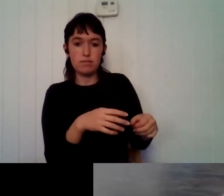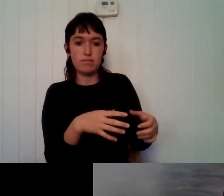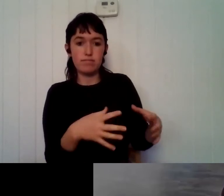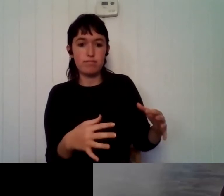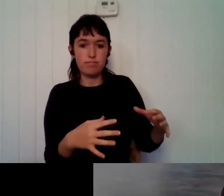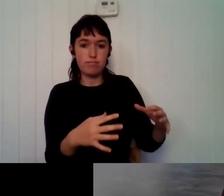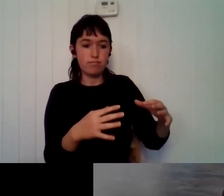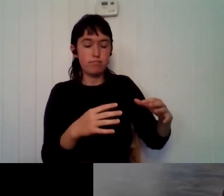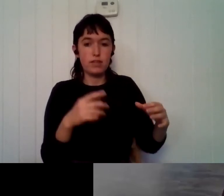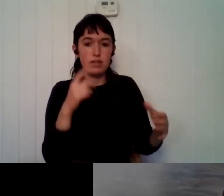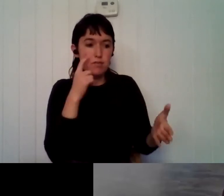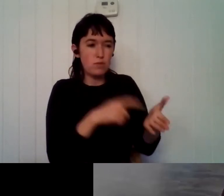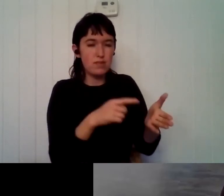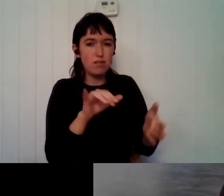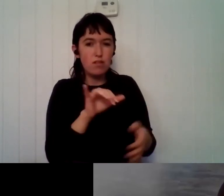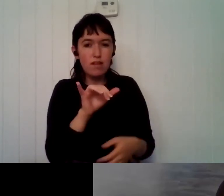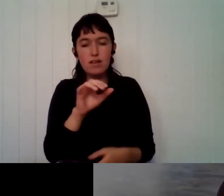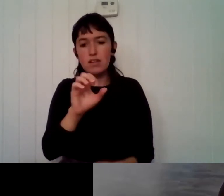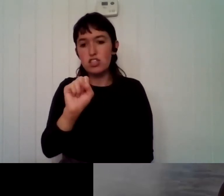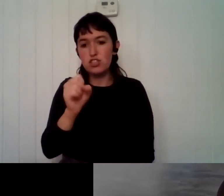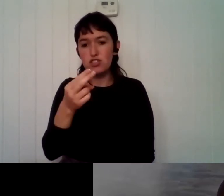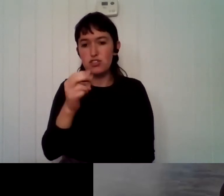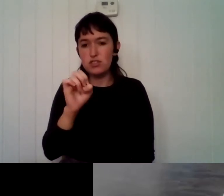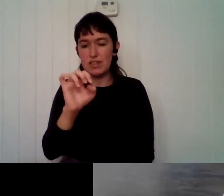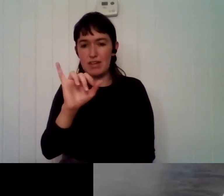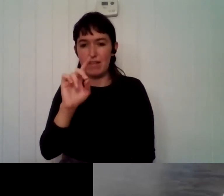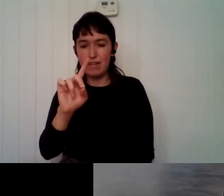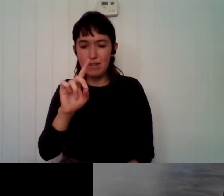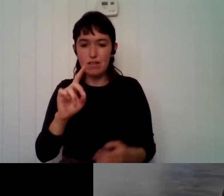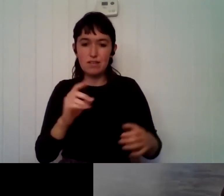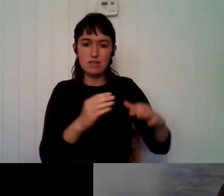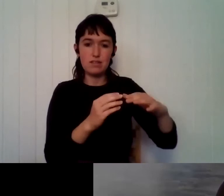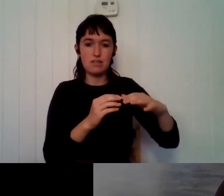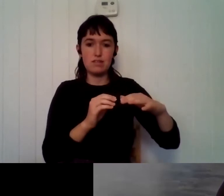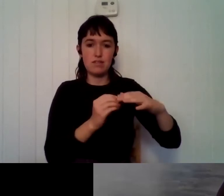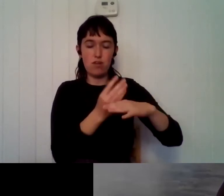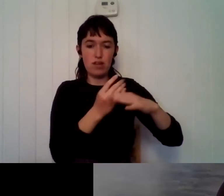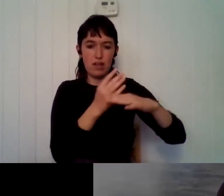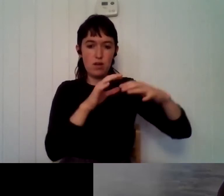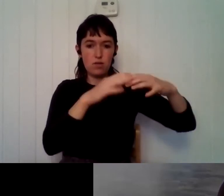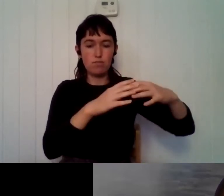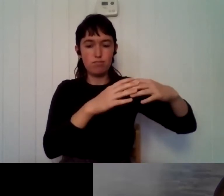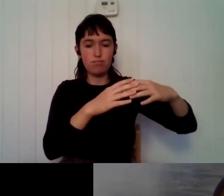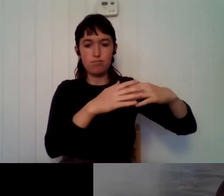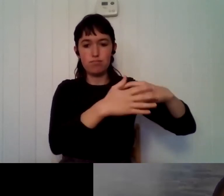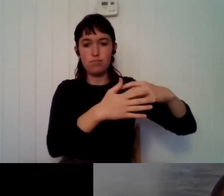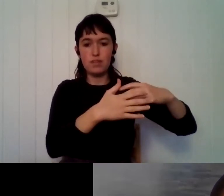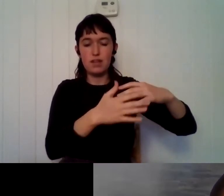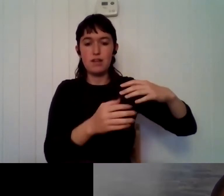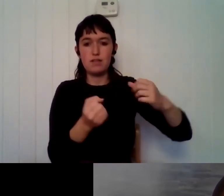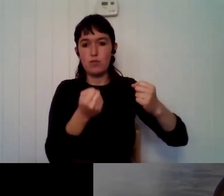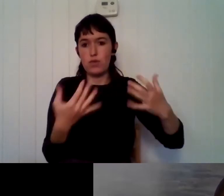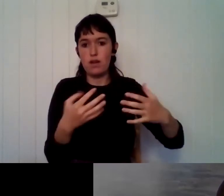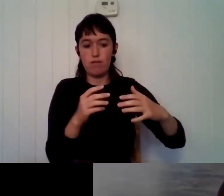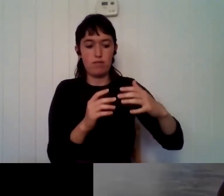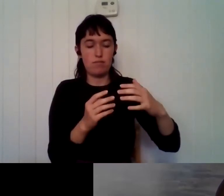this material that has come out slowly. So they are usually like shields, like downtown shields. And then around them, you